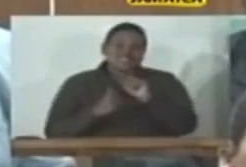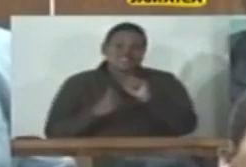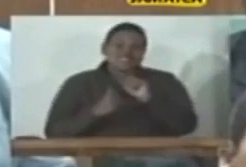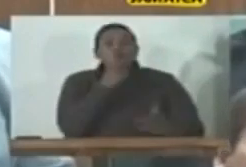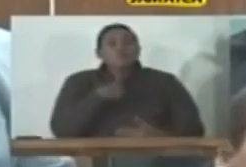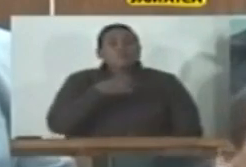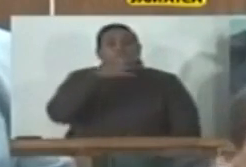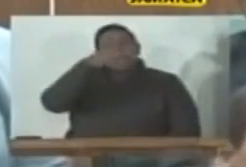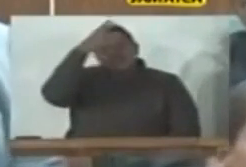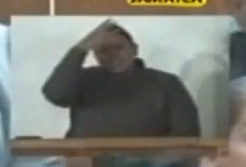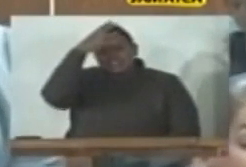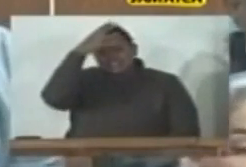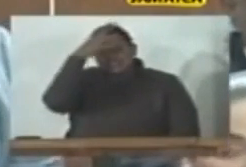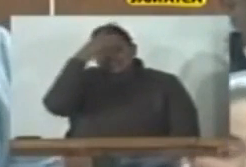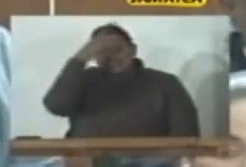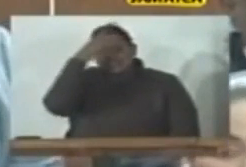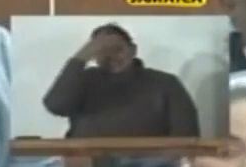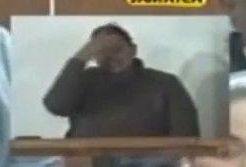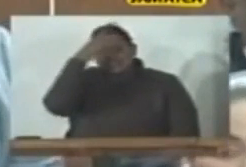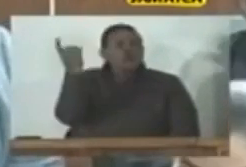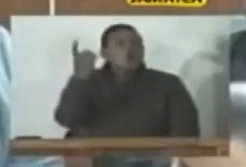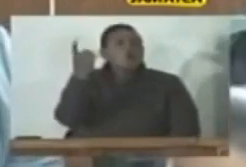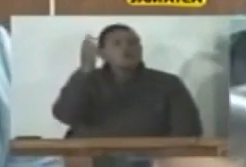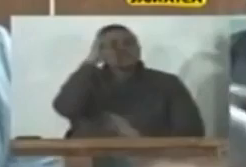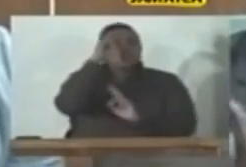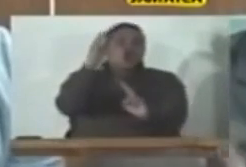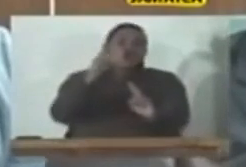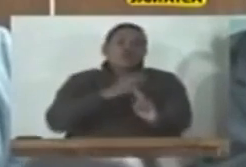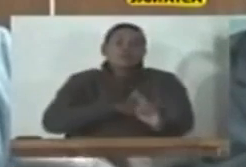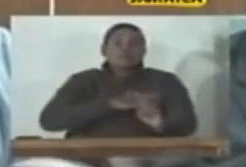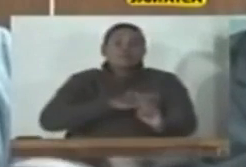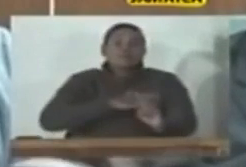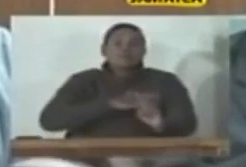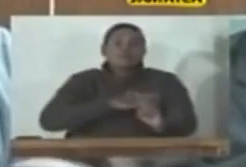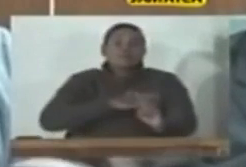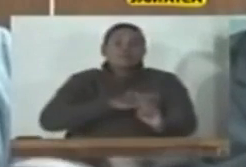My late father, Professor Sir John Golding,